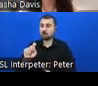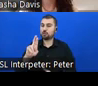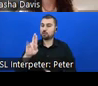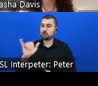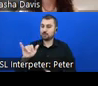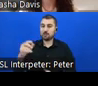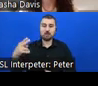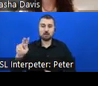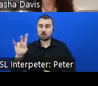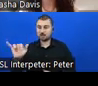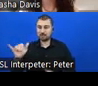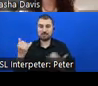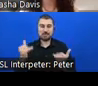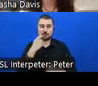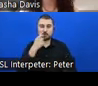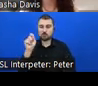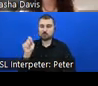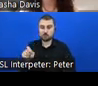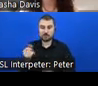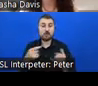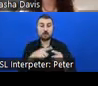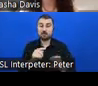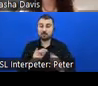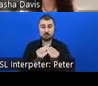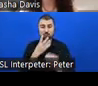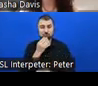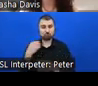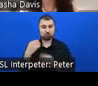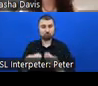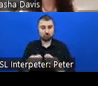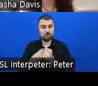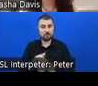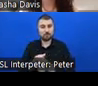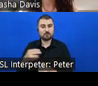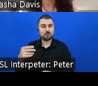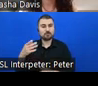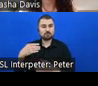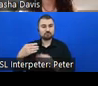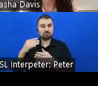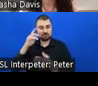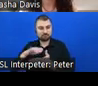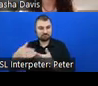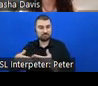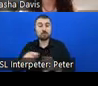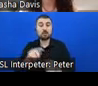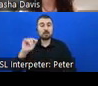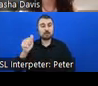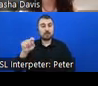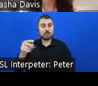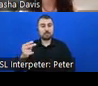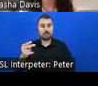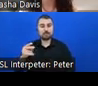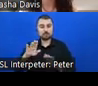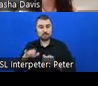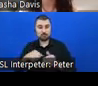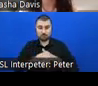Ukraine. The family was Jewish. They followed Hasidism. He was the 10th child born to his parents, although only